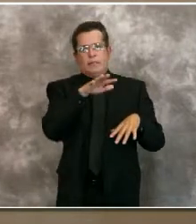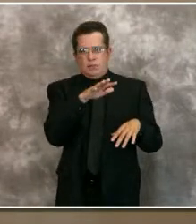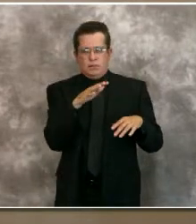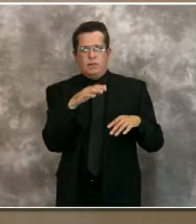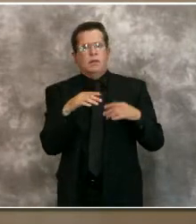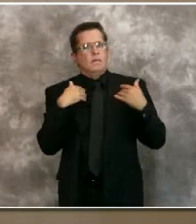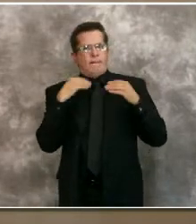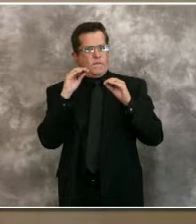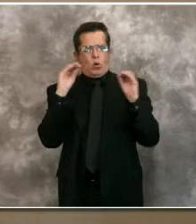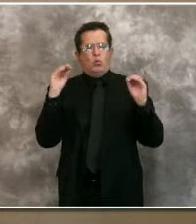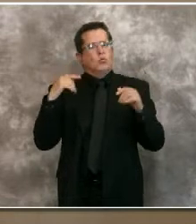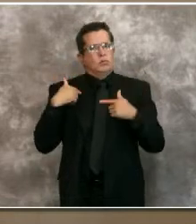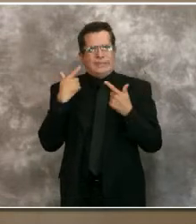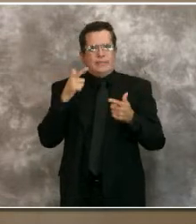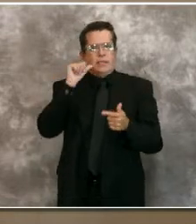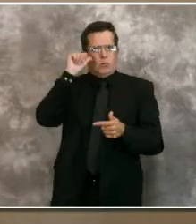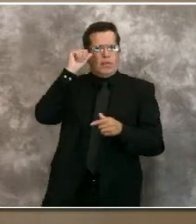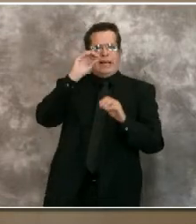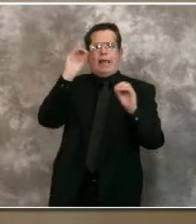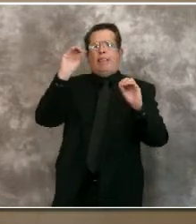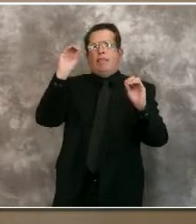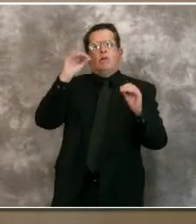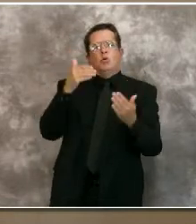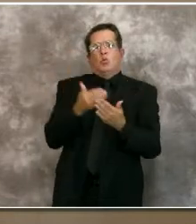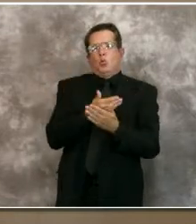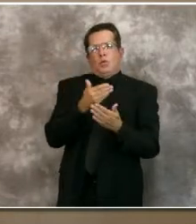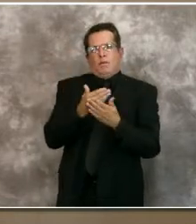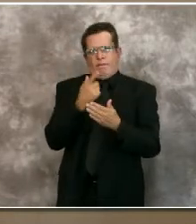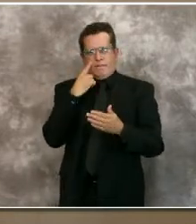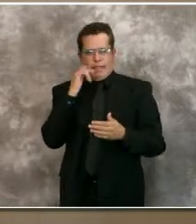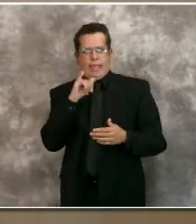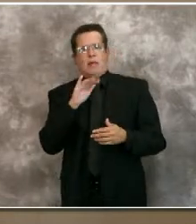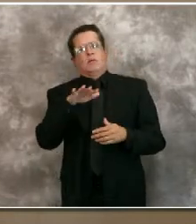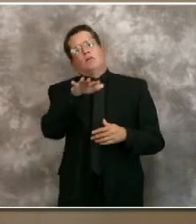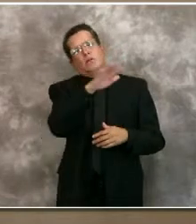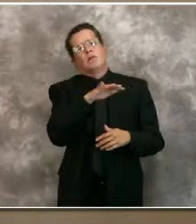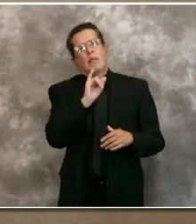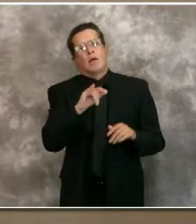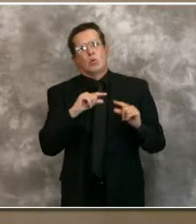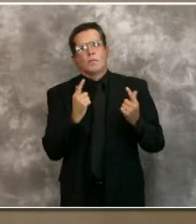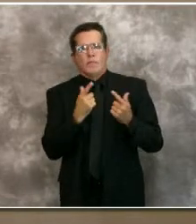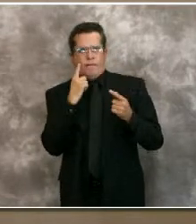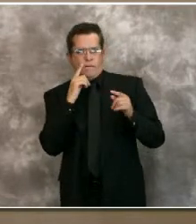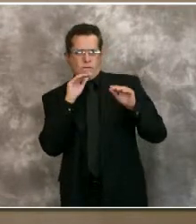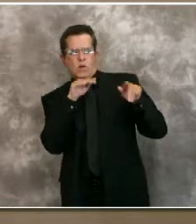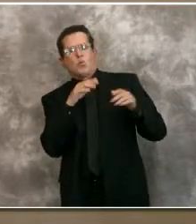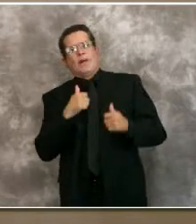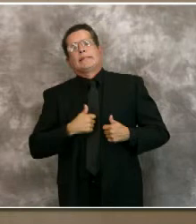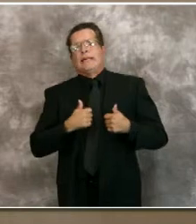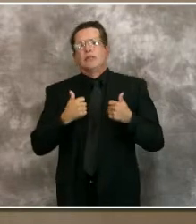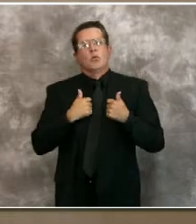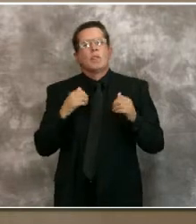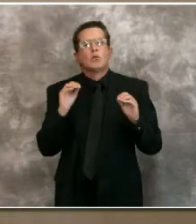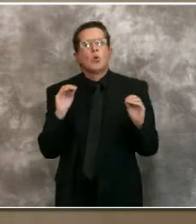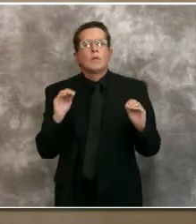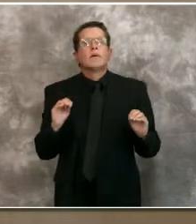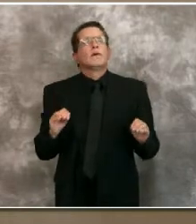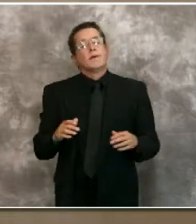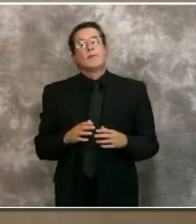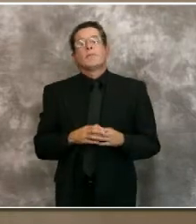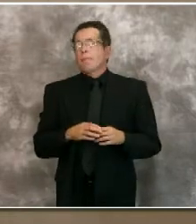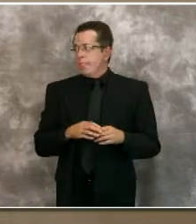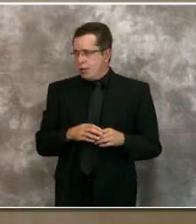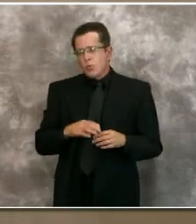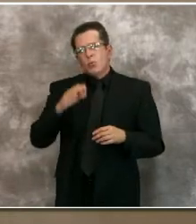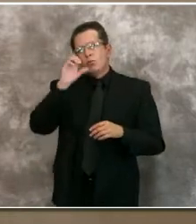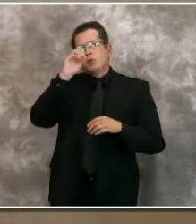new outbreaks since yesterday in this category as well. Now, going to the next